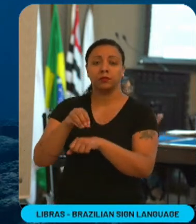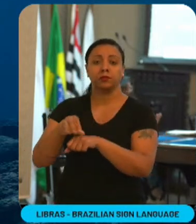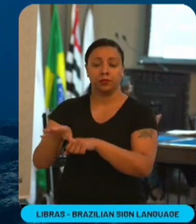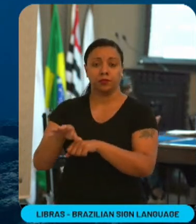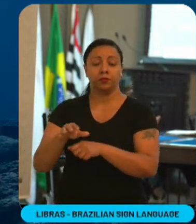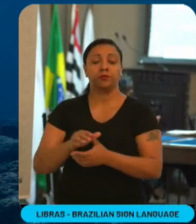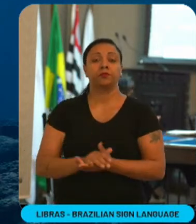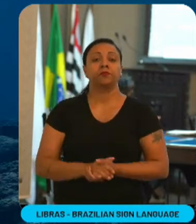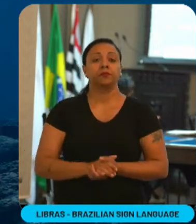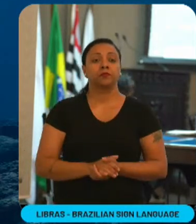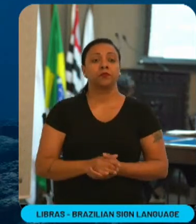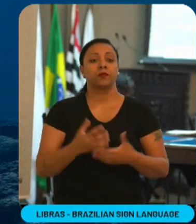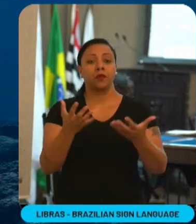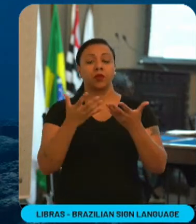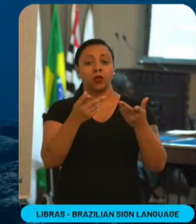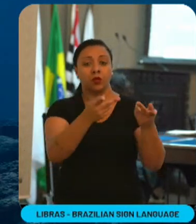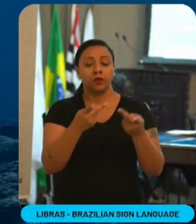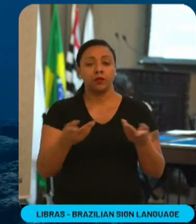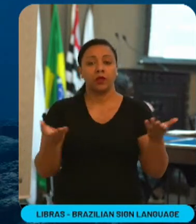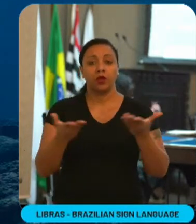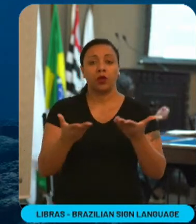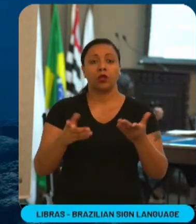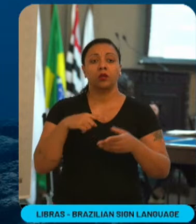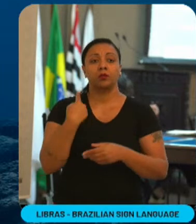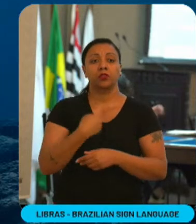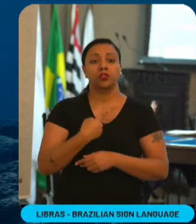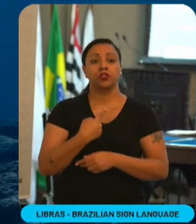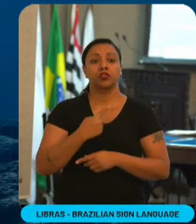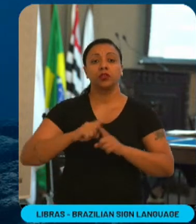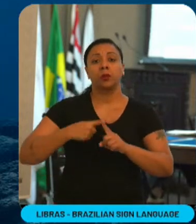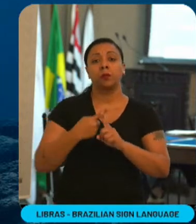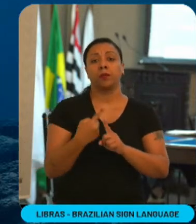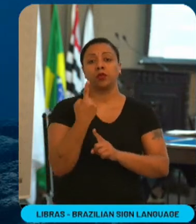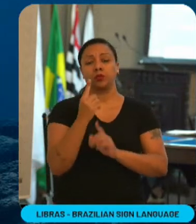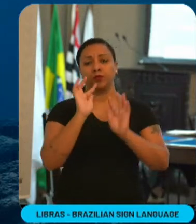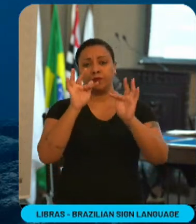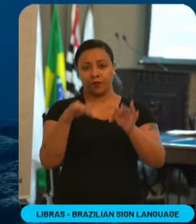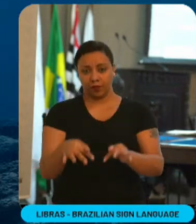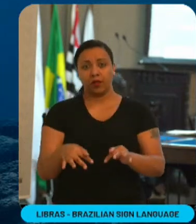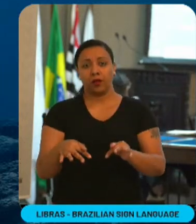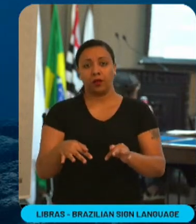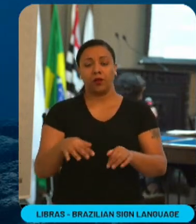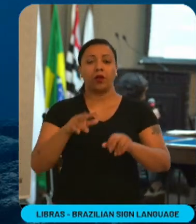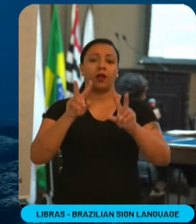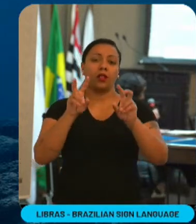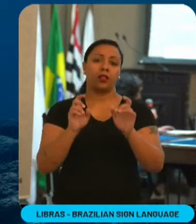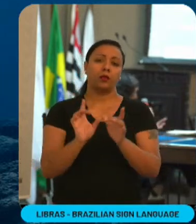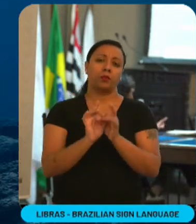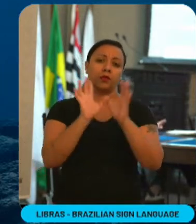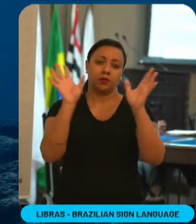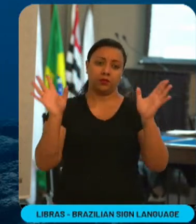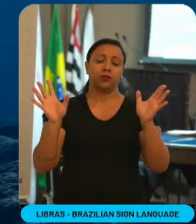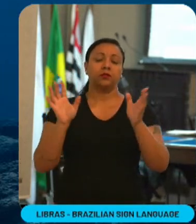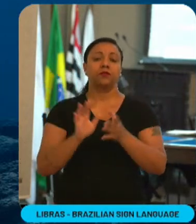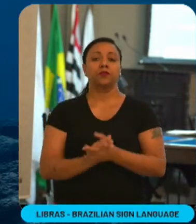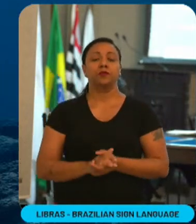conveyed and replicated. So I now invite you to the final